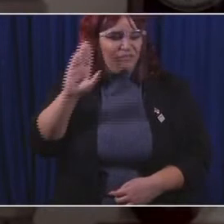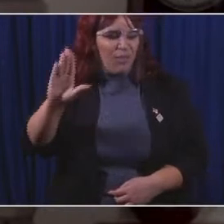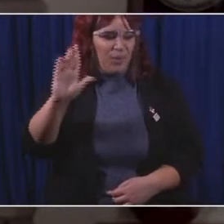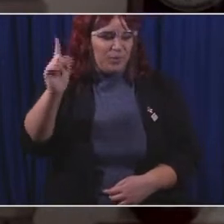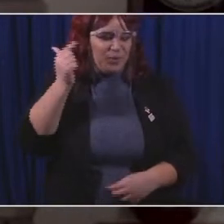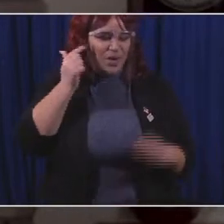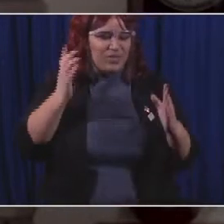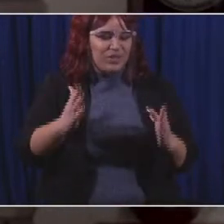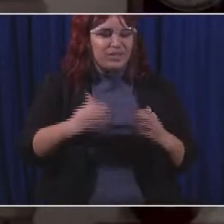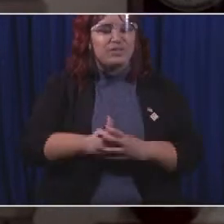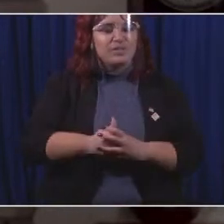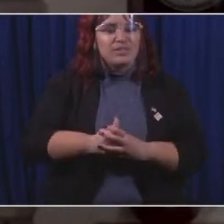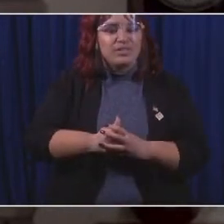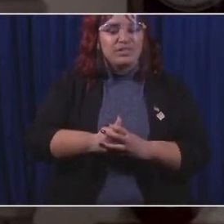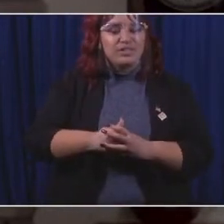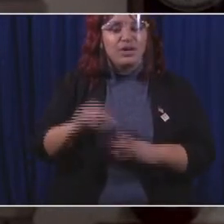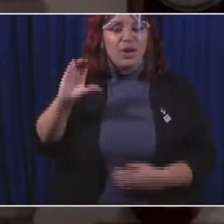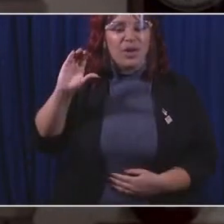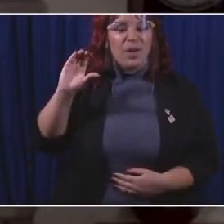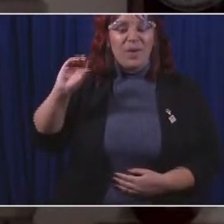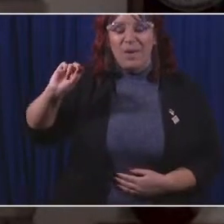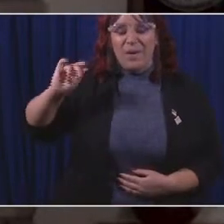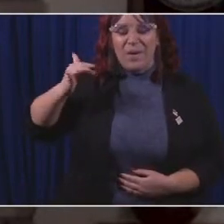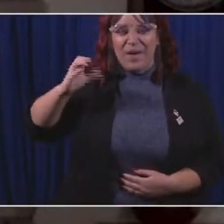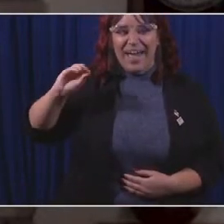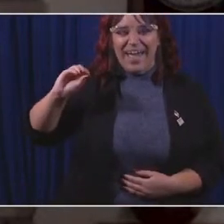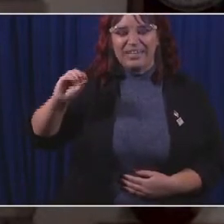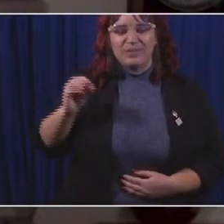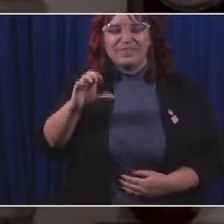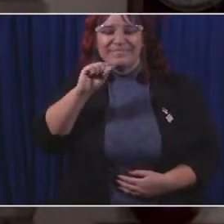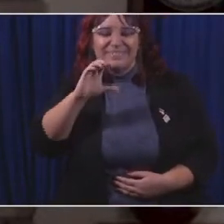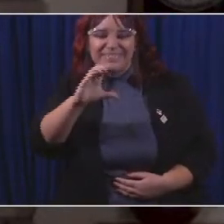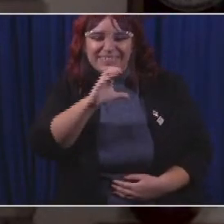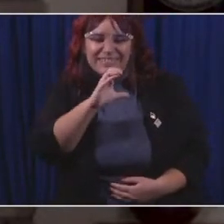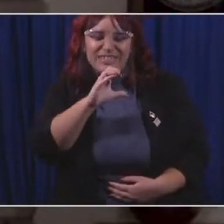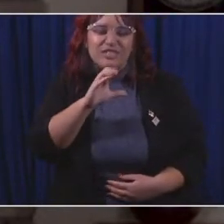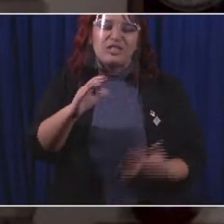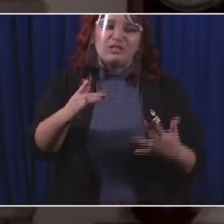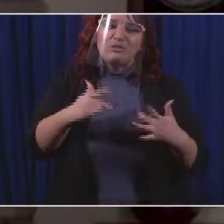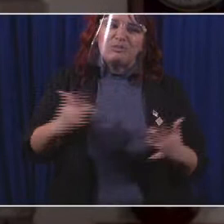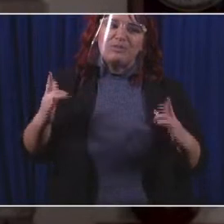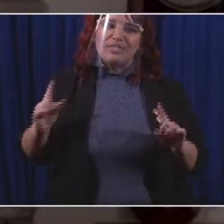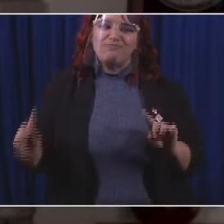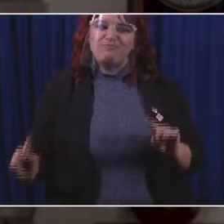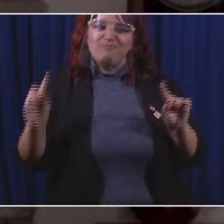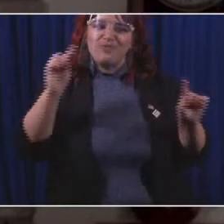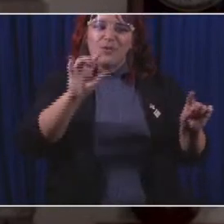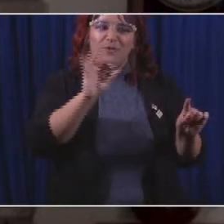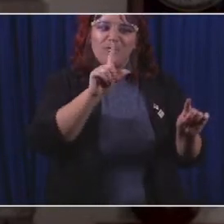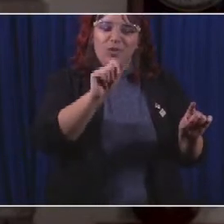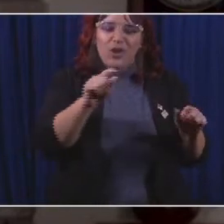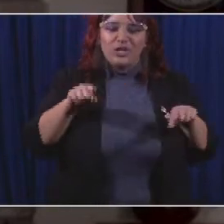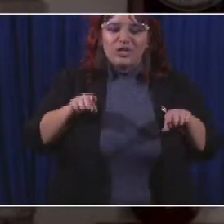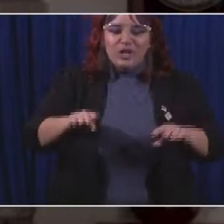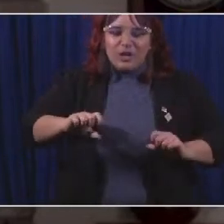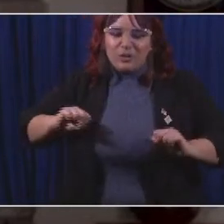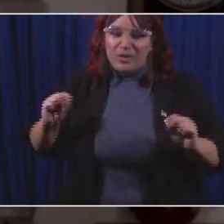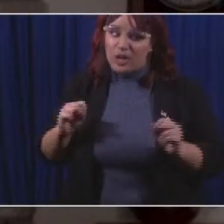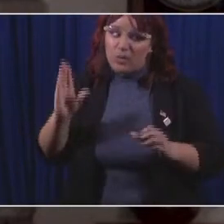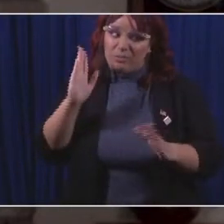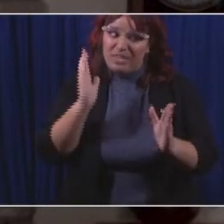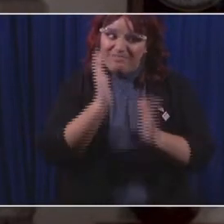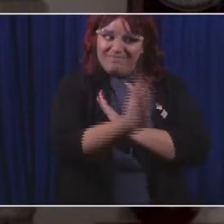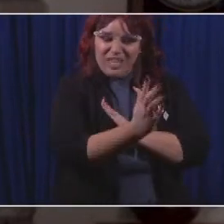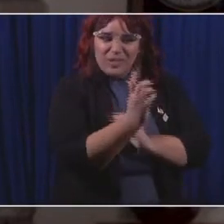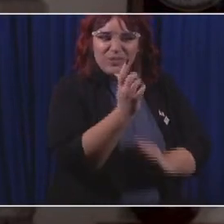not, Ohio snowbirds are going to be heading south for the winter, and they'll likely be there when their turns in the vaccine line come up.